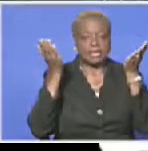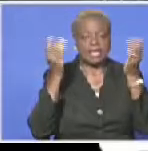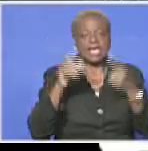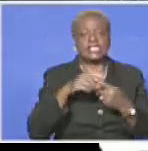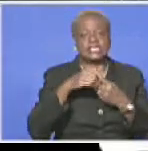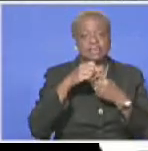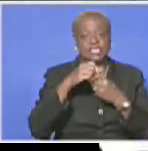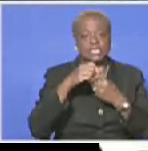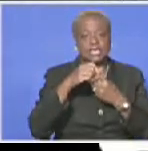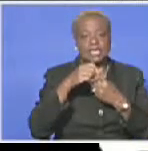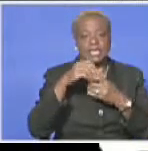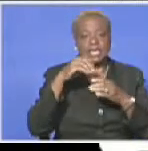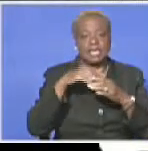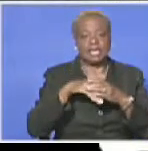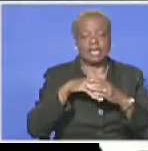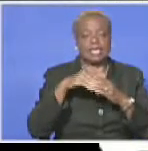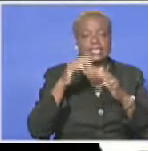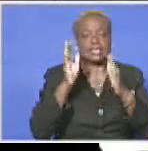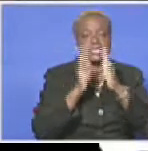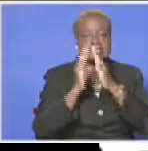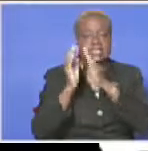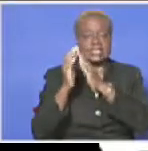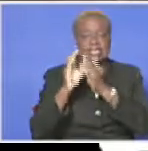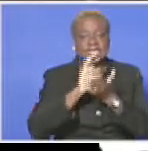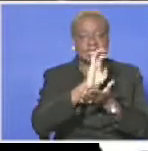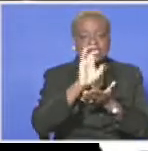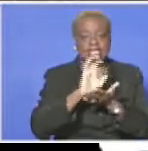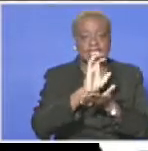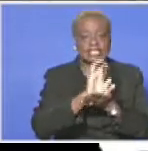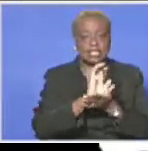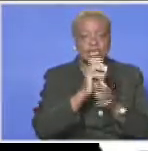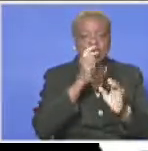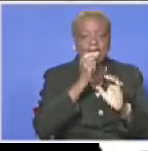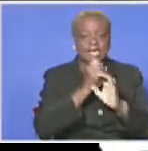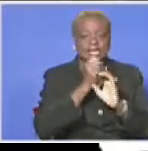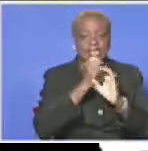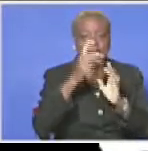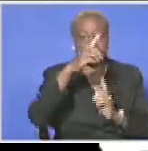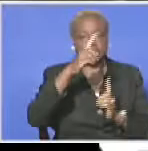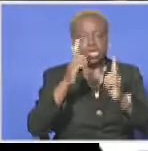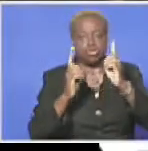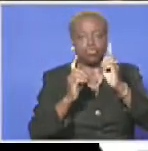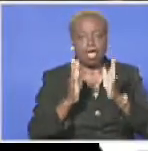center and our taxi cab drivers and straw vendors and the like. So